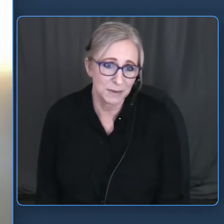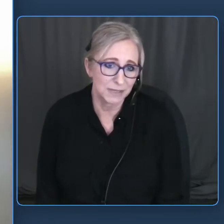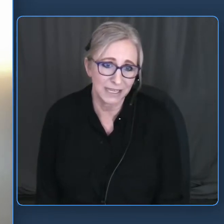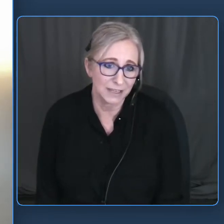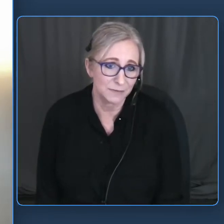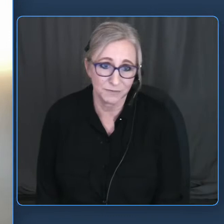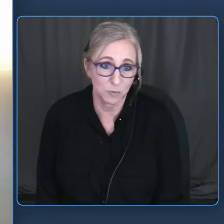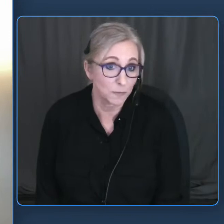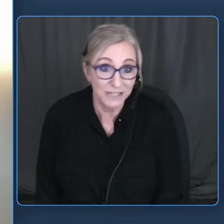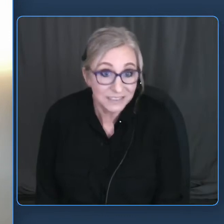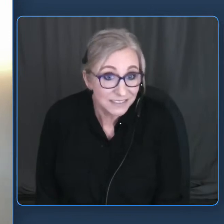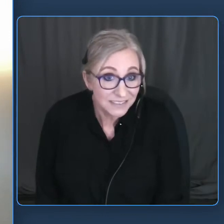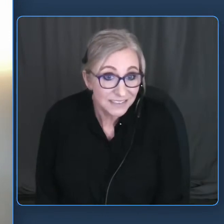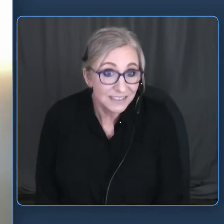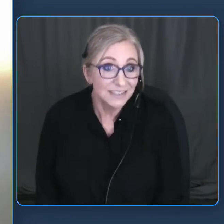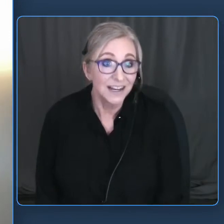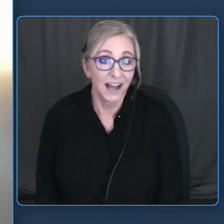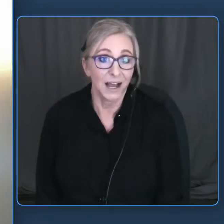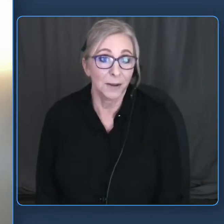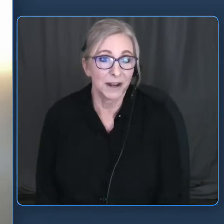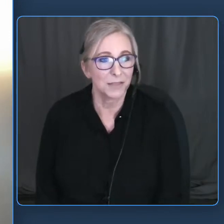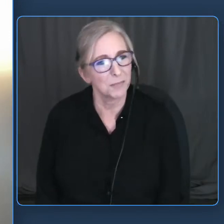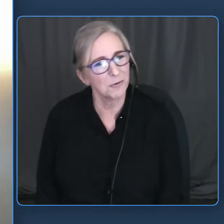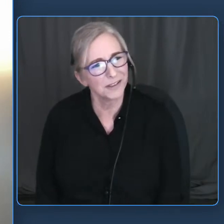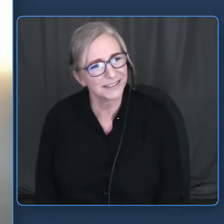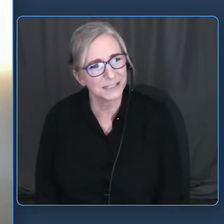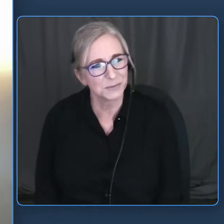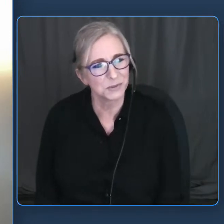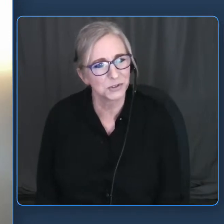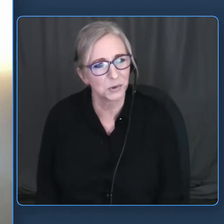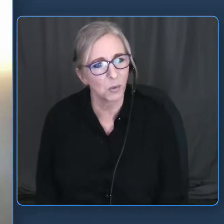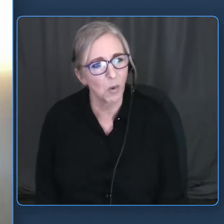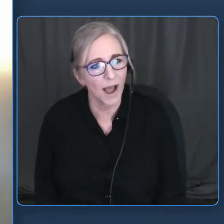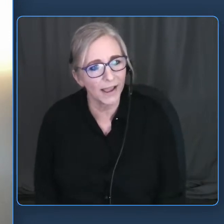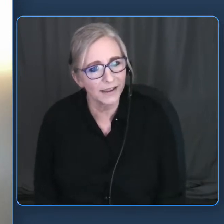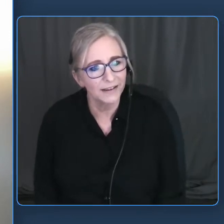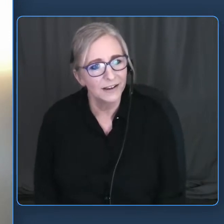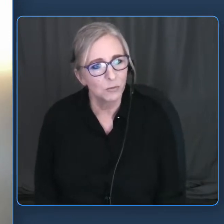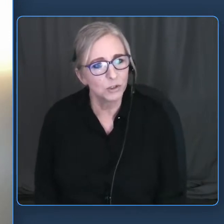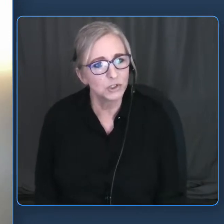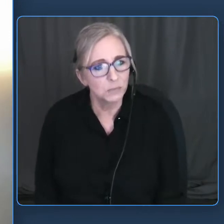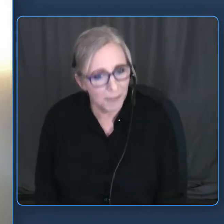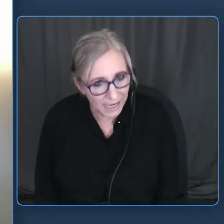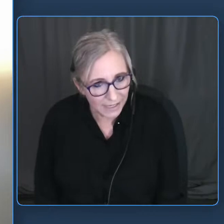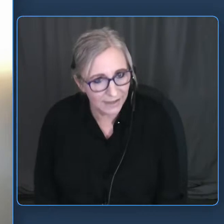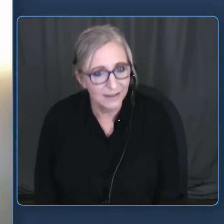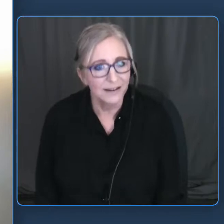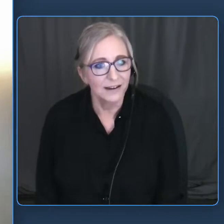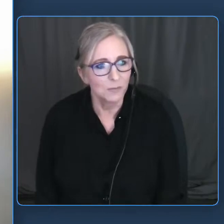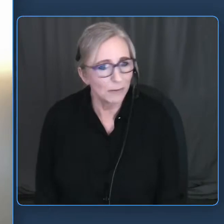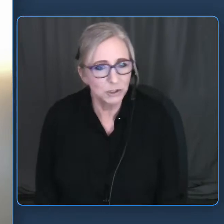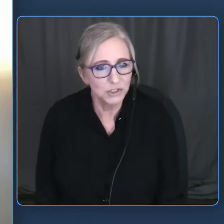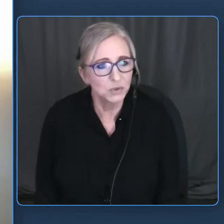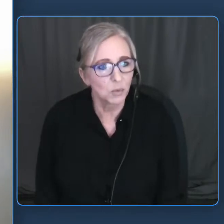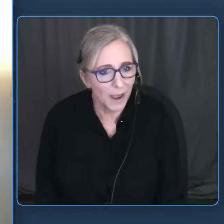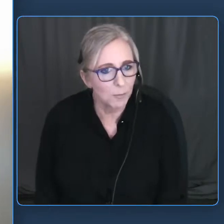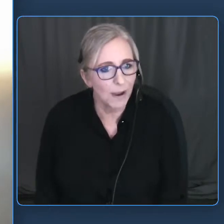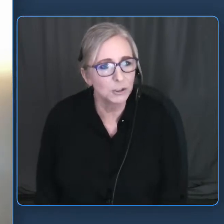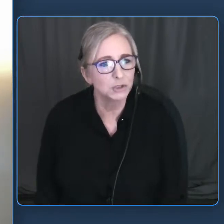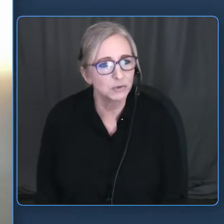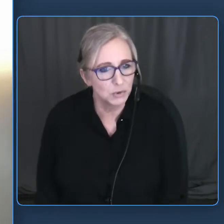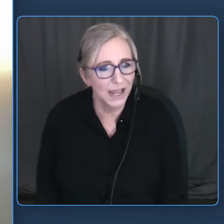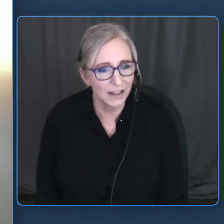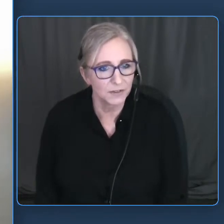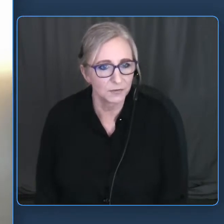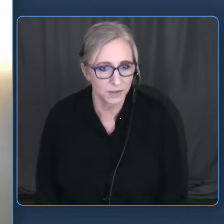goes maybe 4 feet. And I thought, boy, that seems absurd. Why would you why wouldn't you just do a ramp?